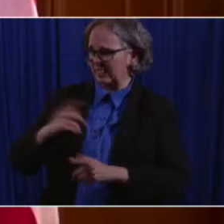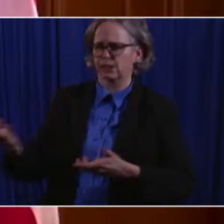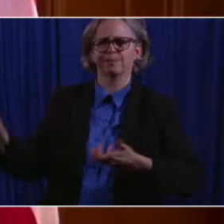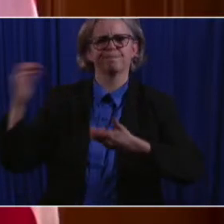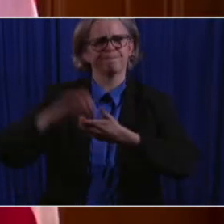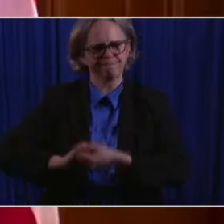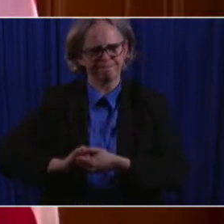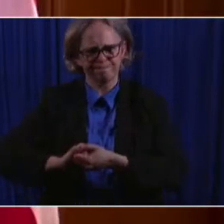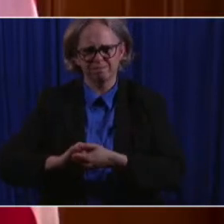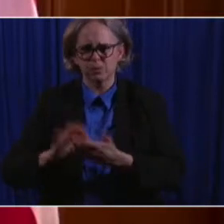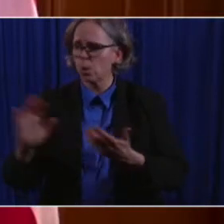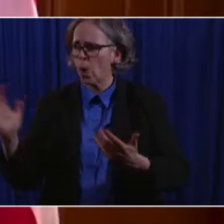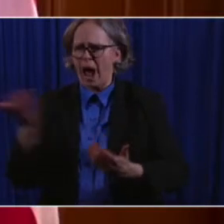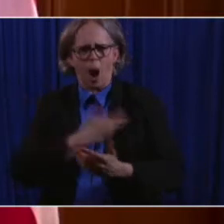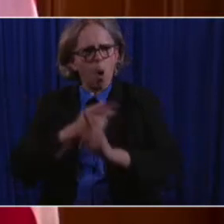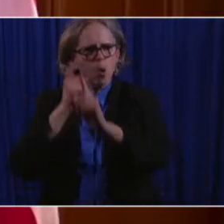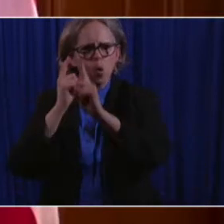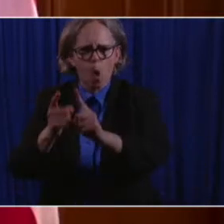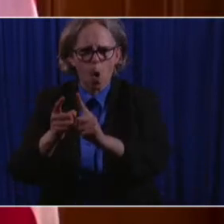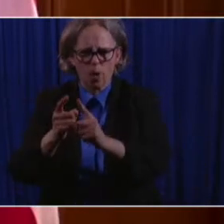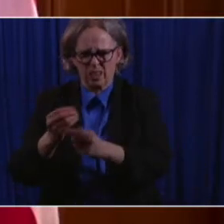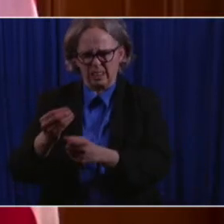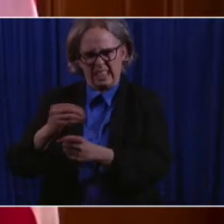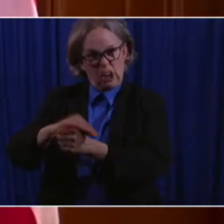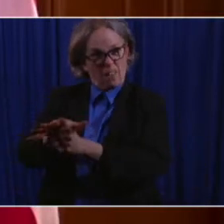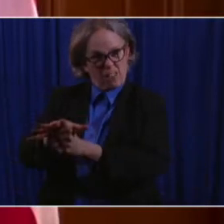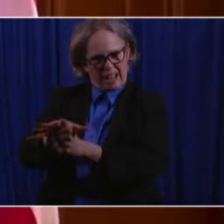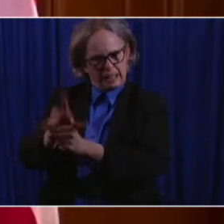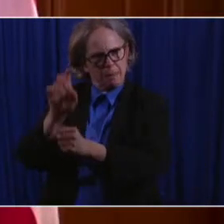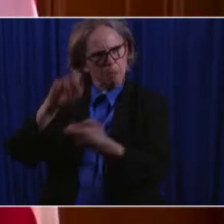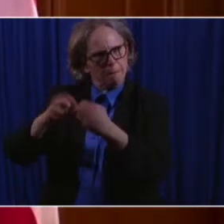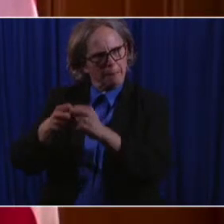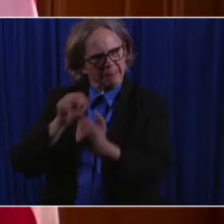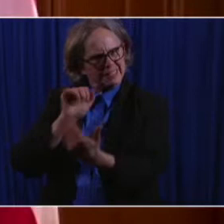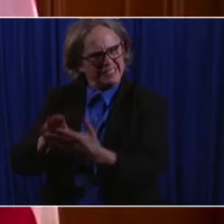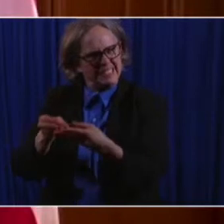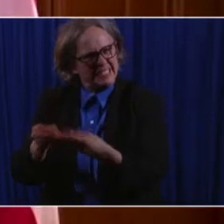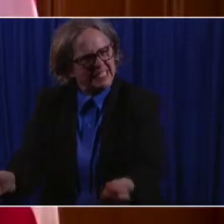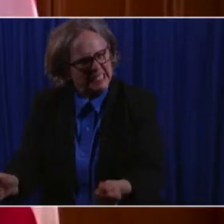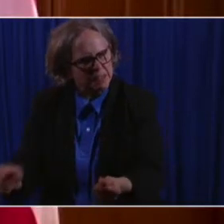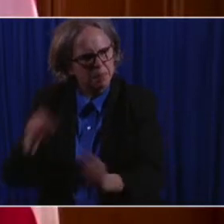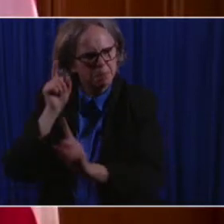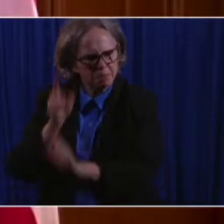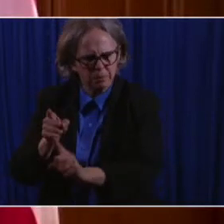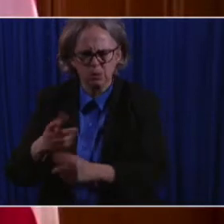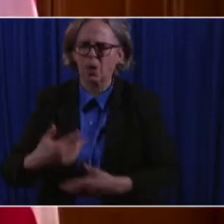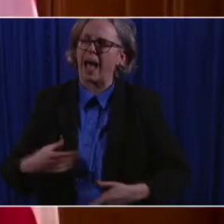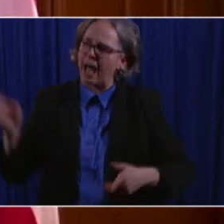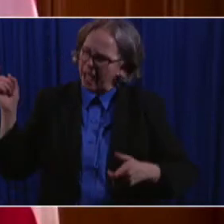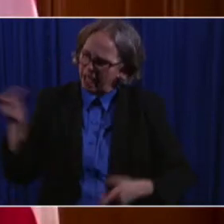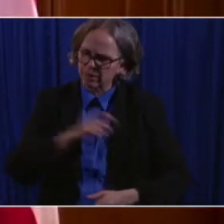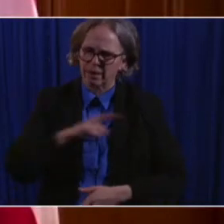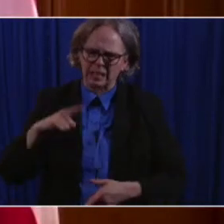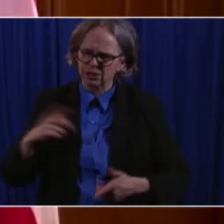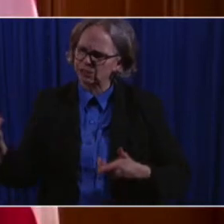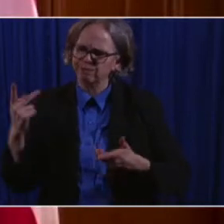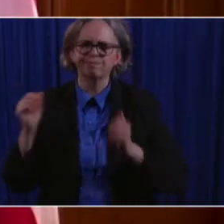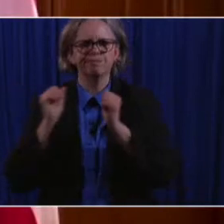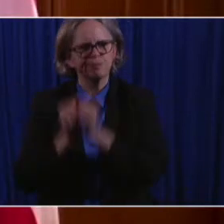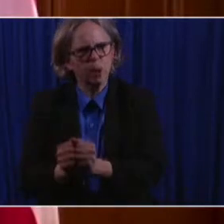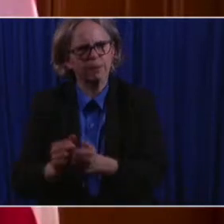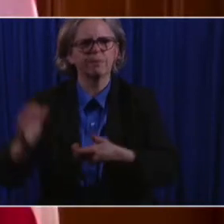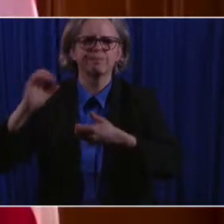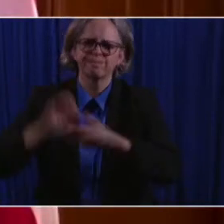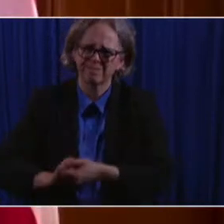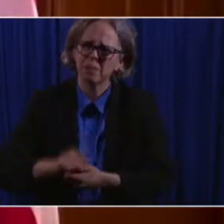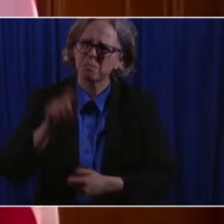wants to see it gone any more than I do. And so let's work together. Let's, for the next few weeks, next several